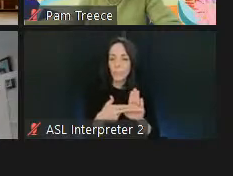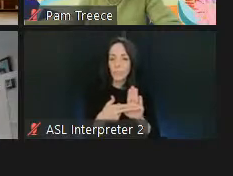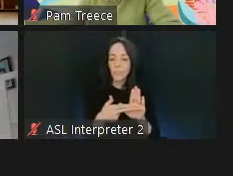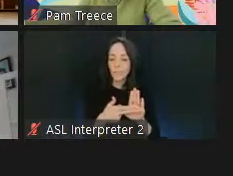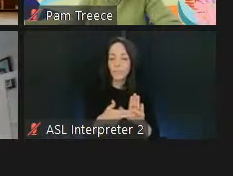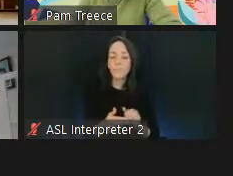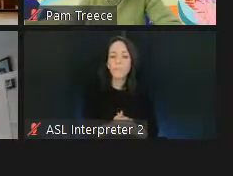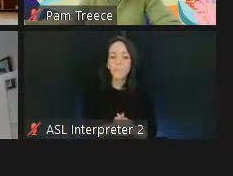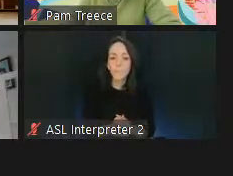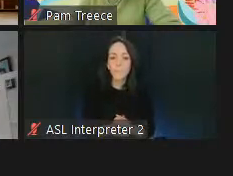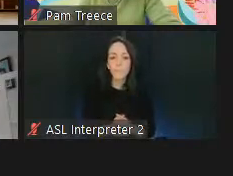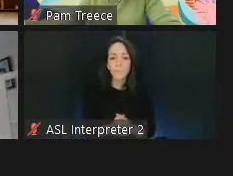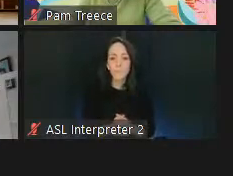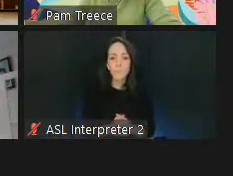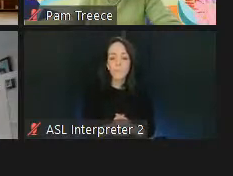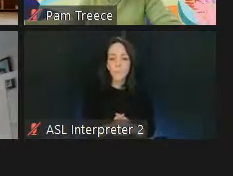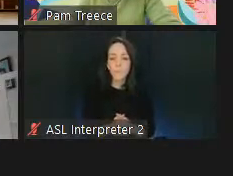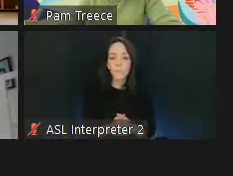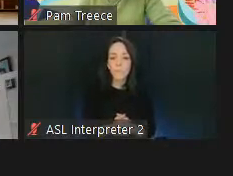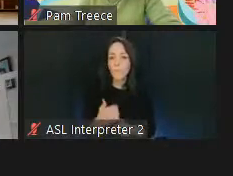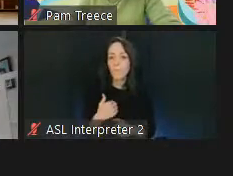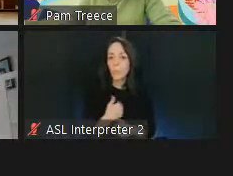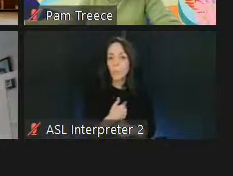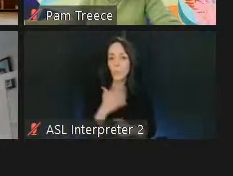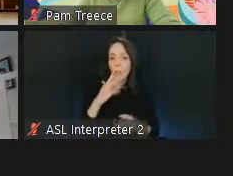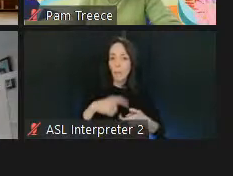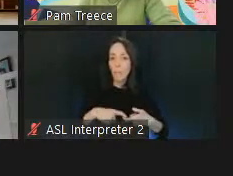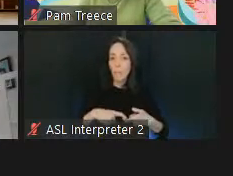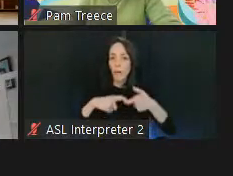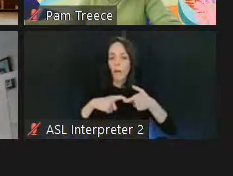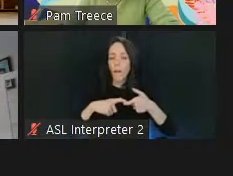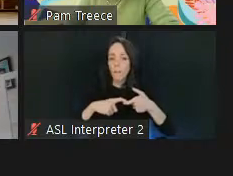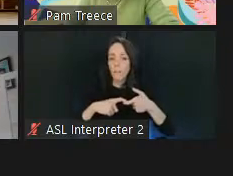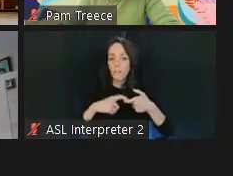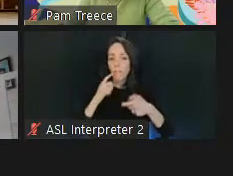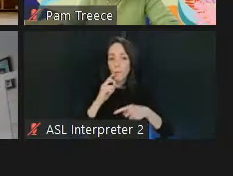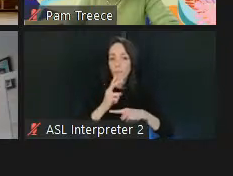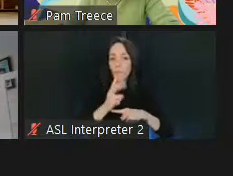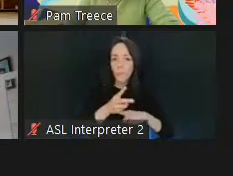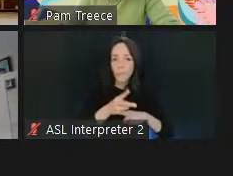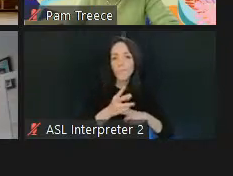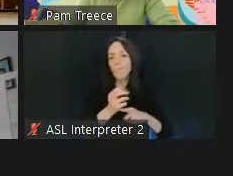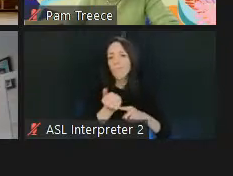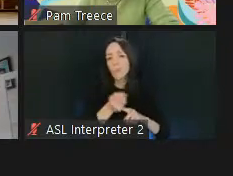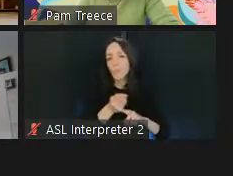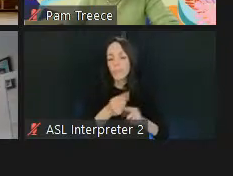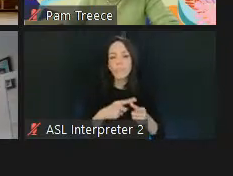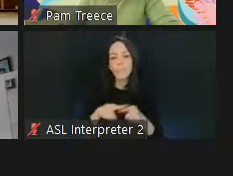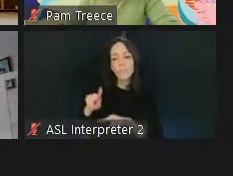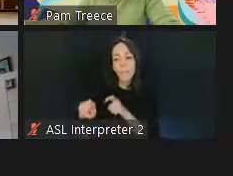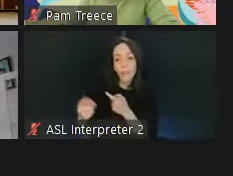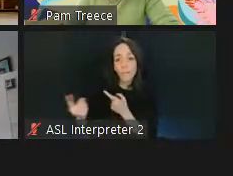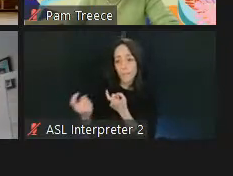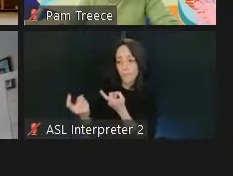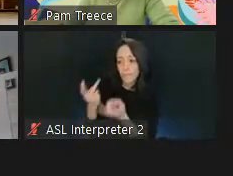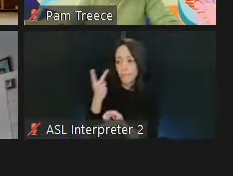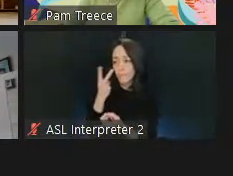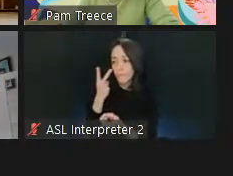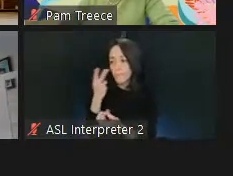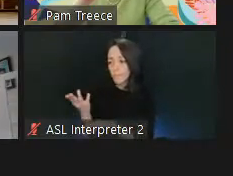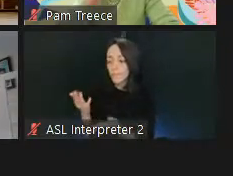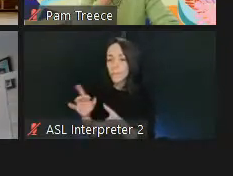presentation material. We'll pause for a few minutes just to see if there's any questions around or regarding